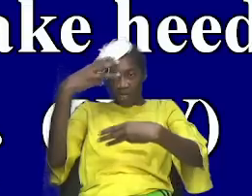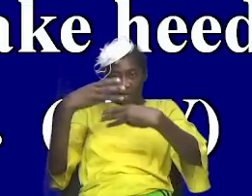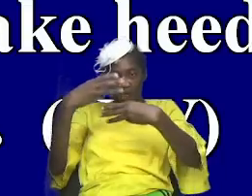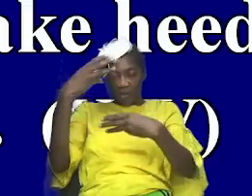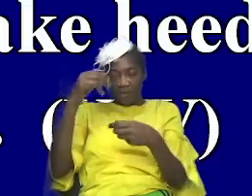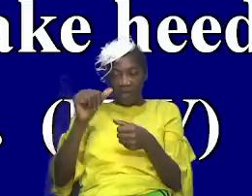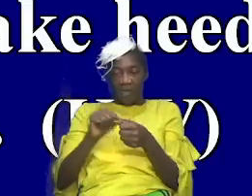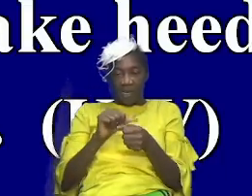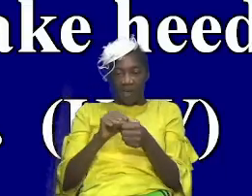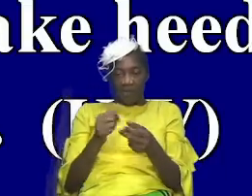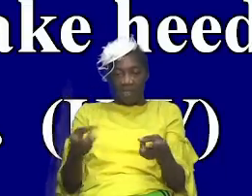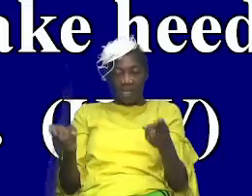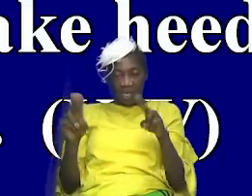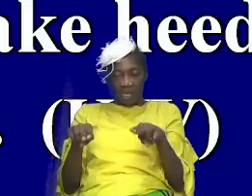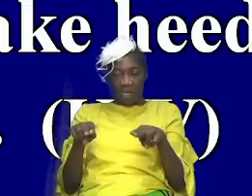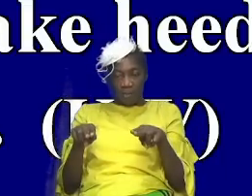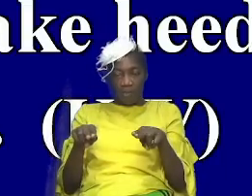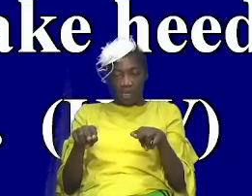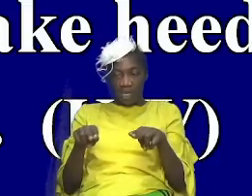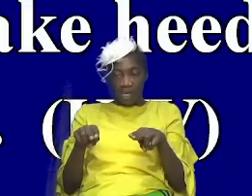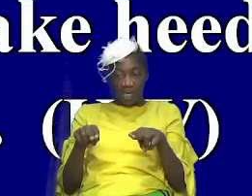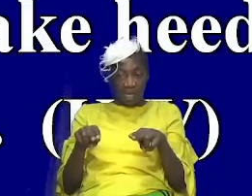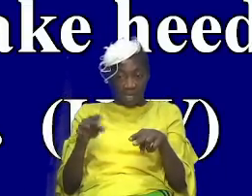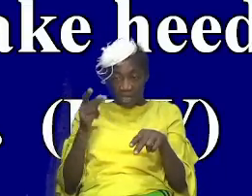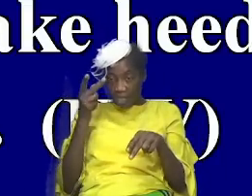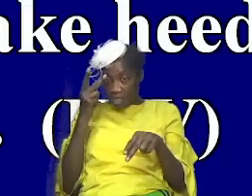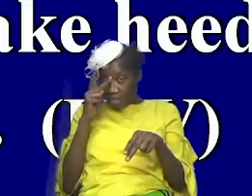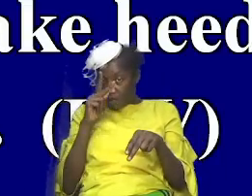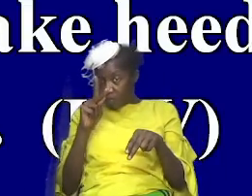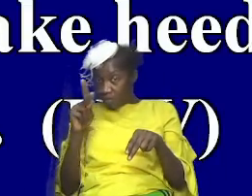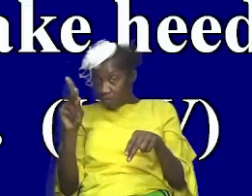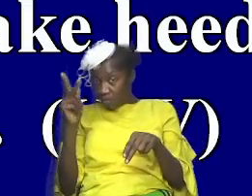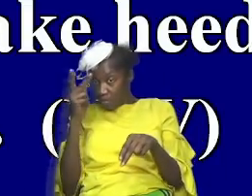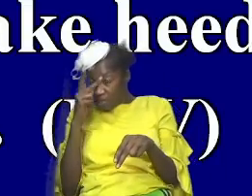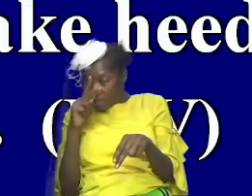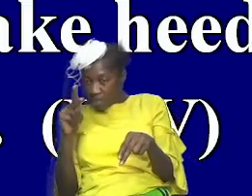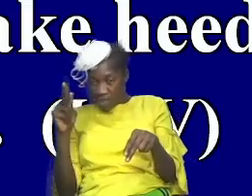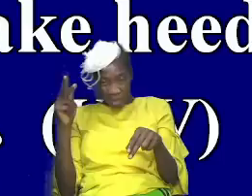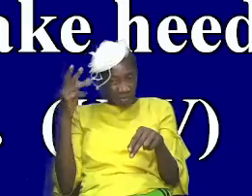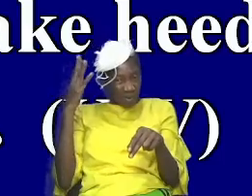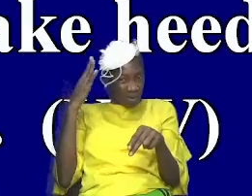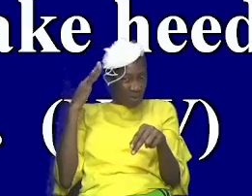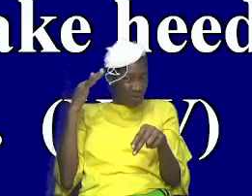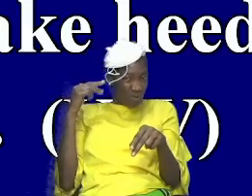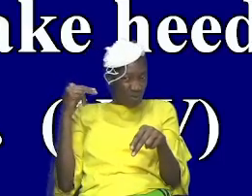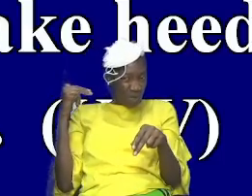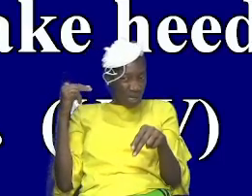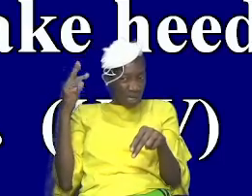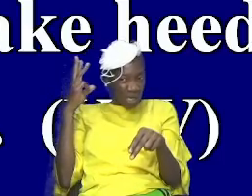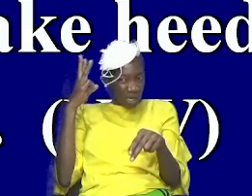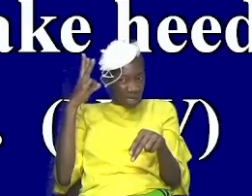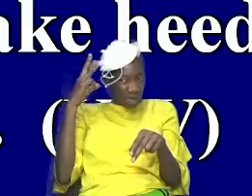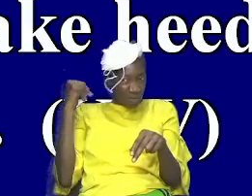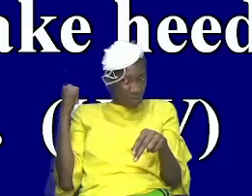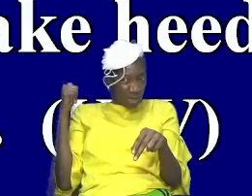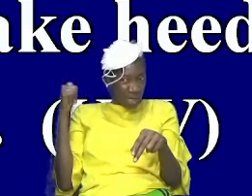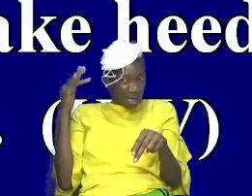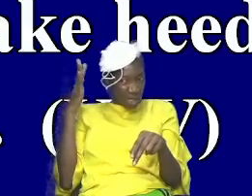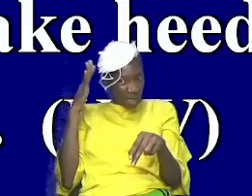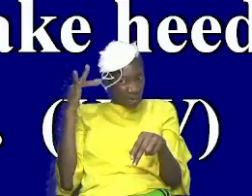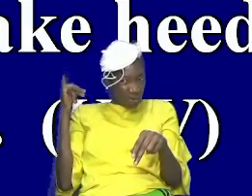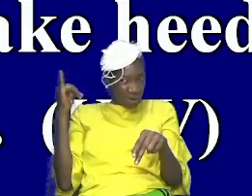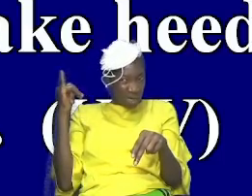going to happen. So he's saying, take heed how you build. Why did he say that? Because a building with a good